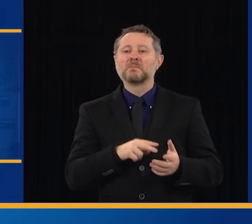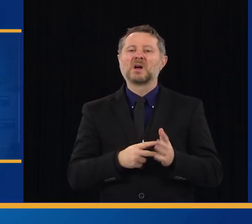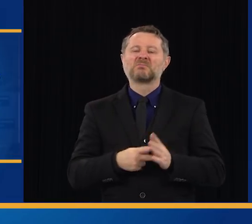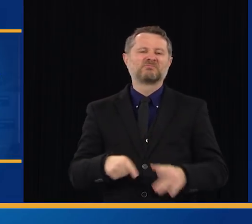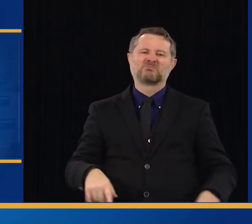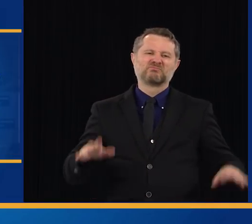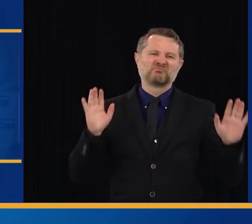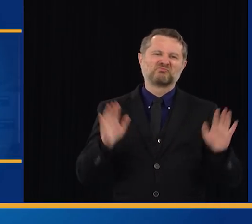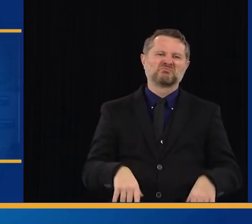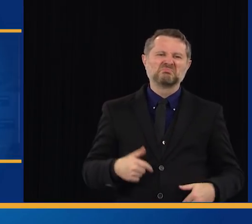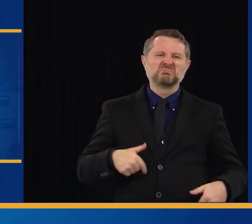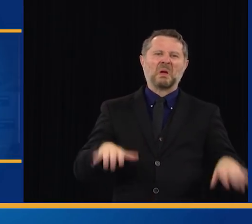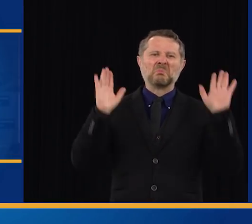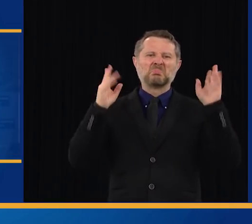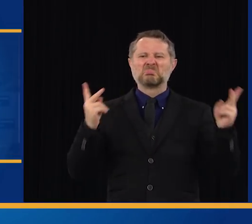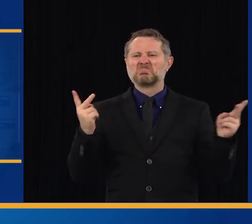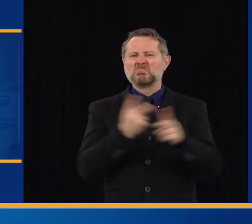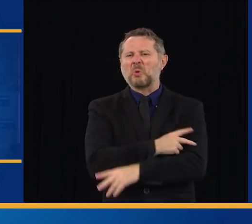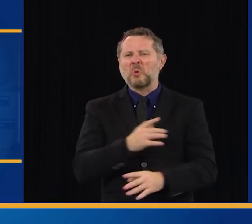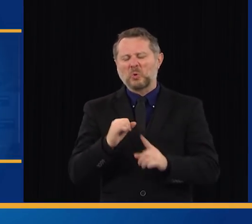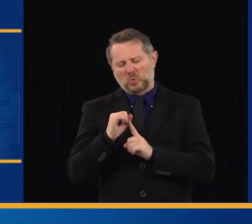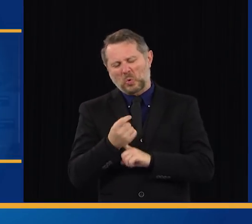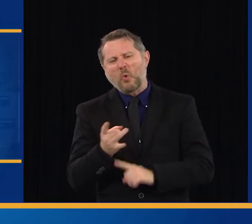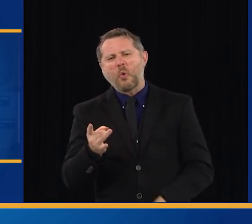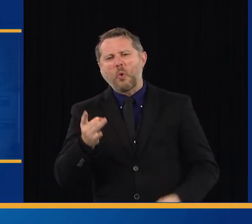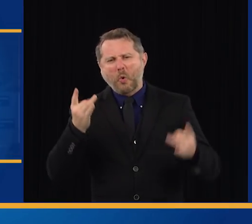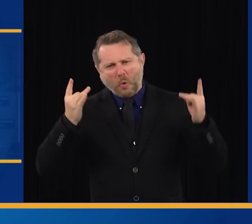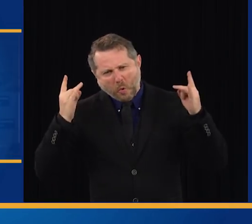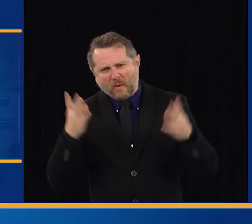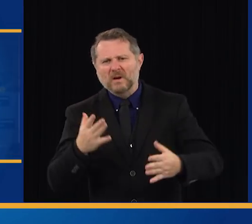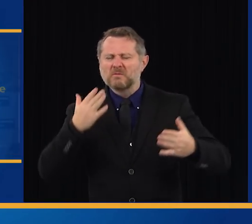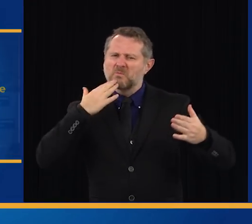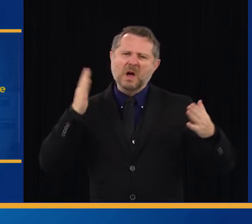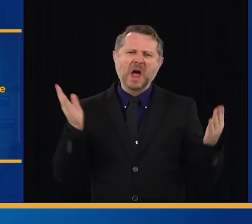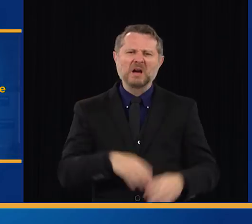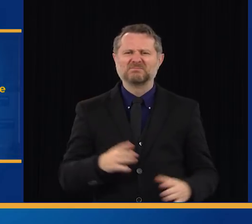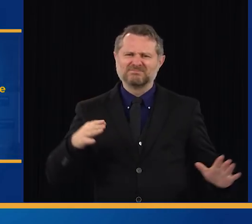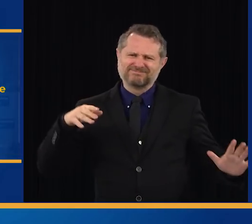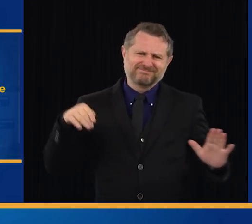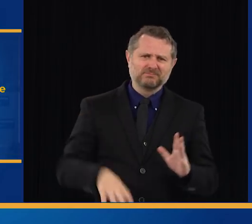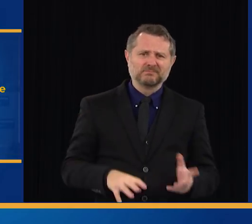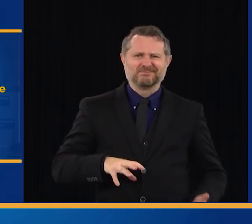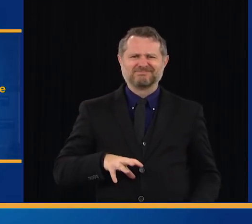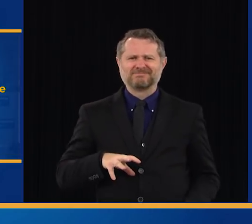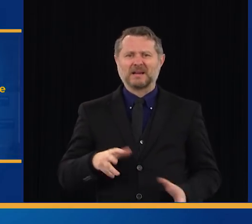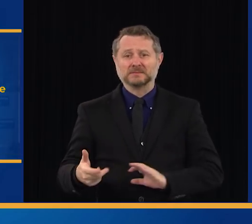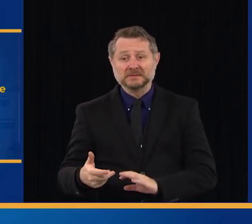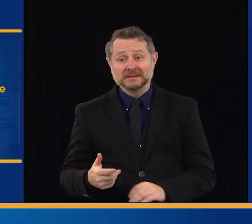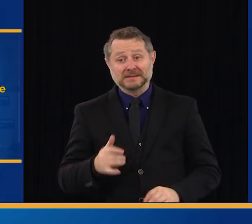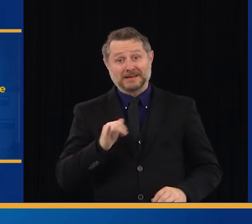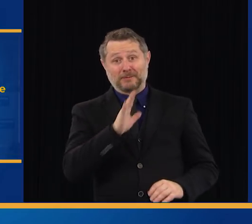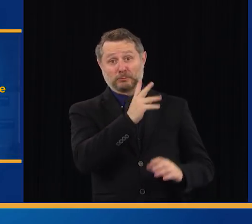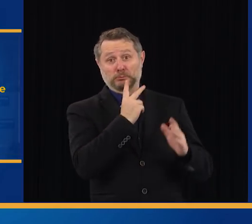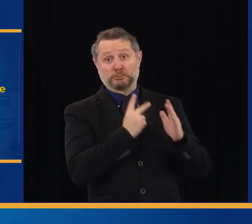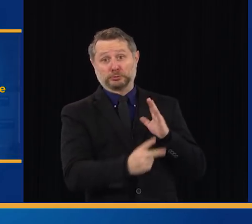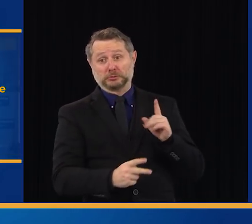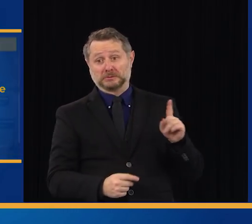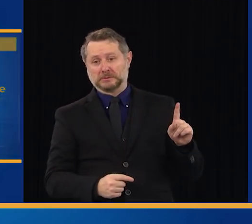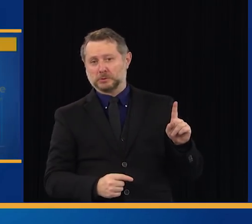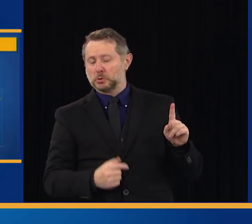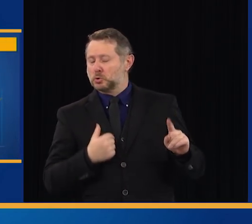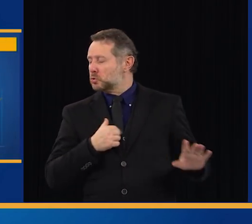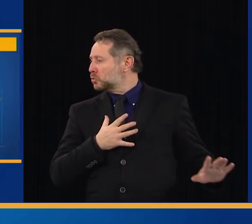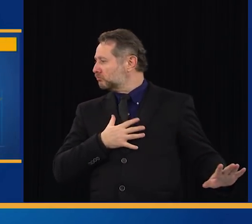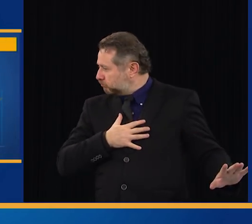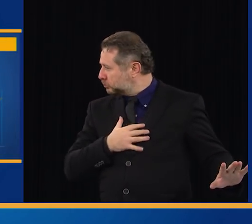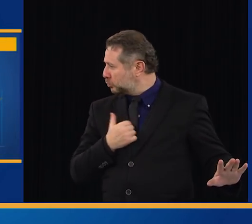would have been in a really bad place. I mean, their projections were staggering, and it didn't